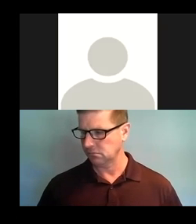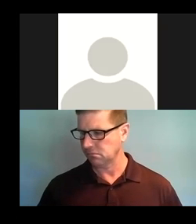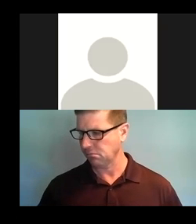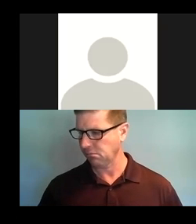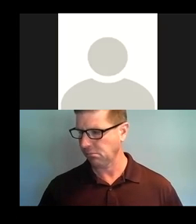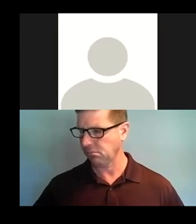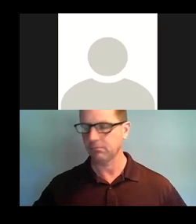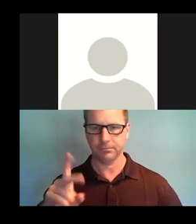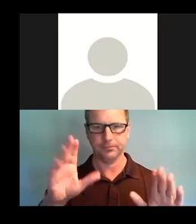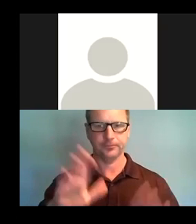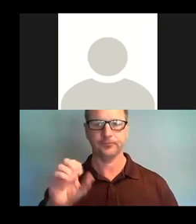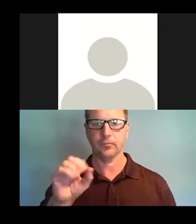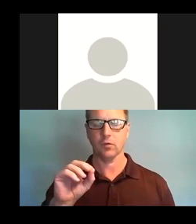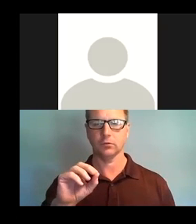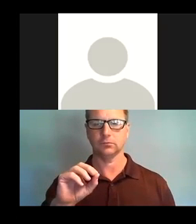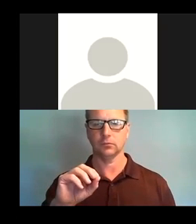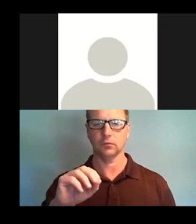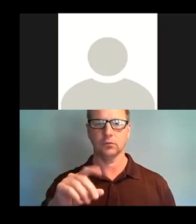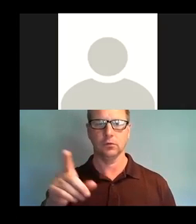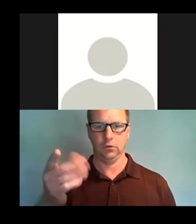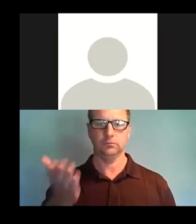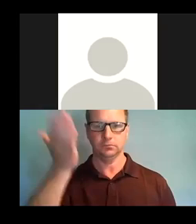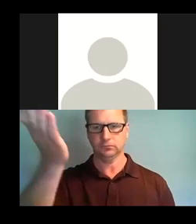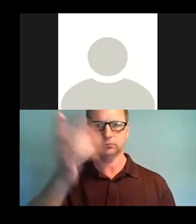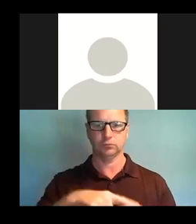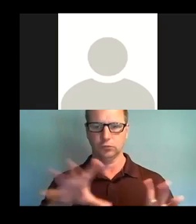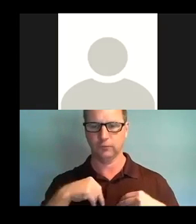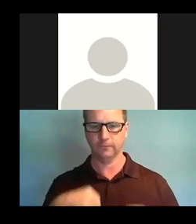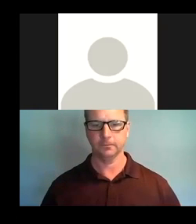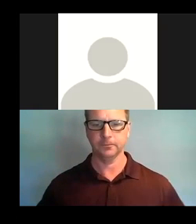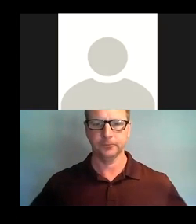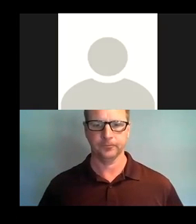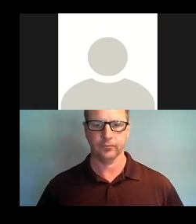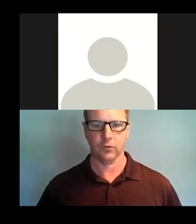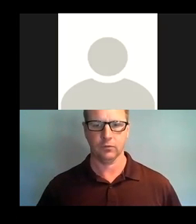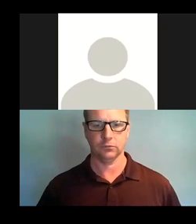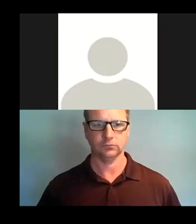That's great, okay. So I think a motion to approve would be in order.